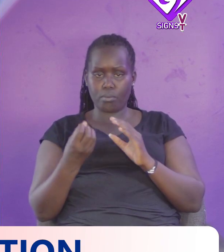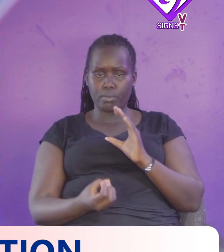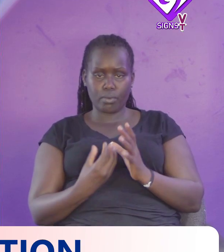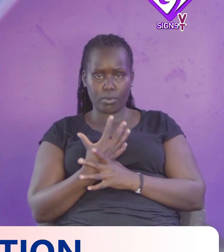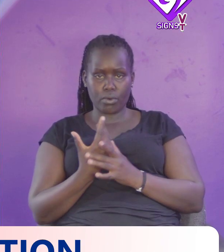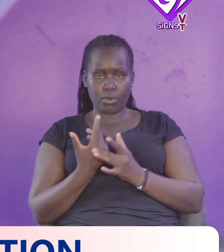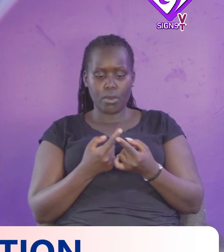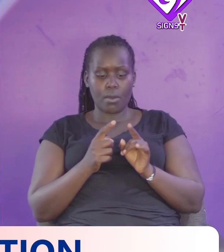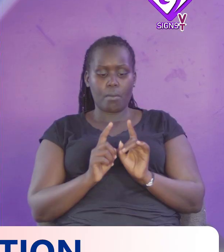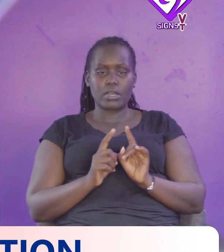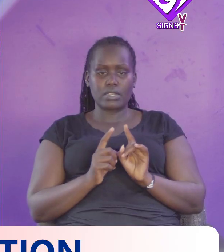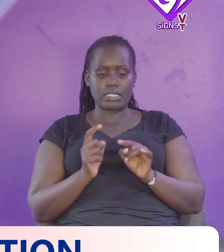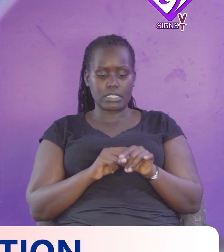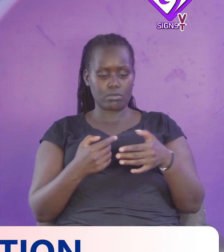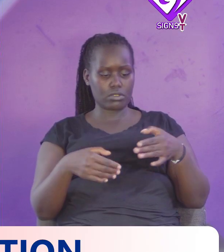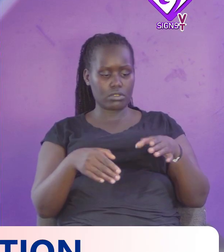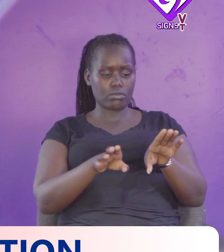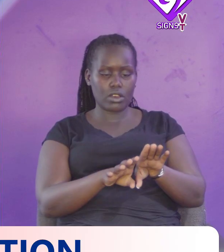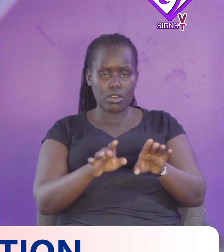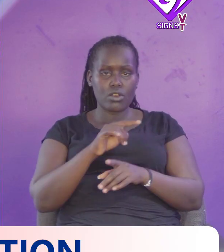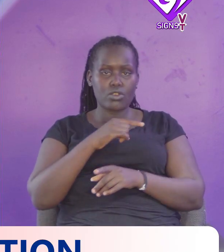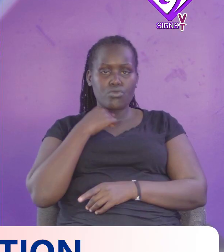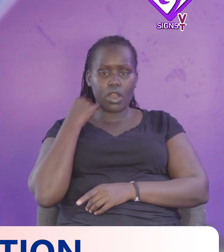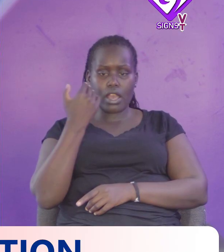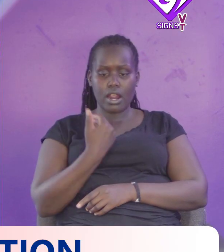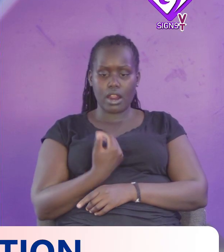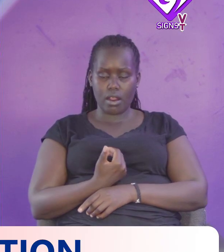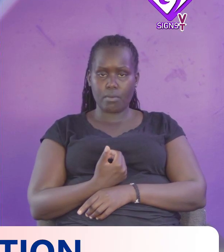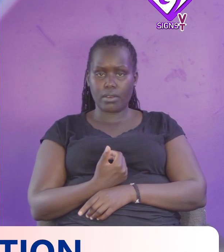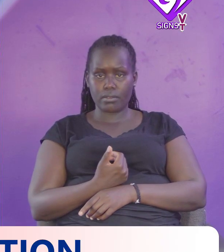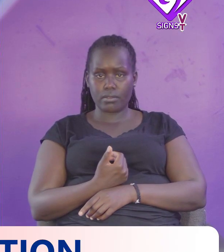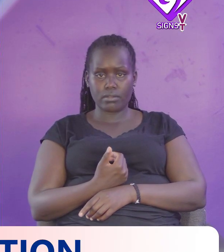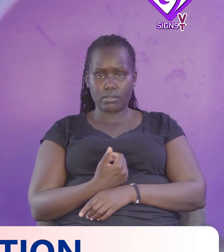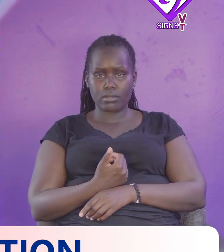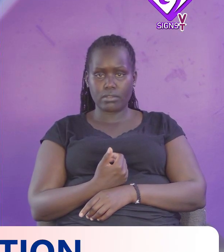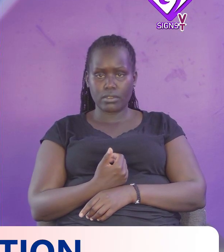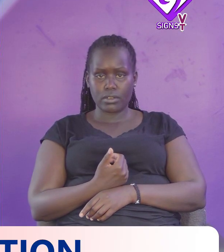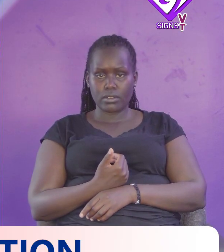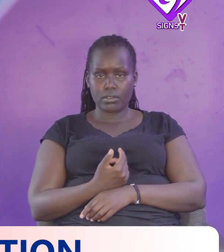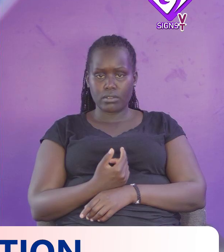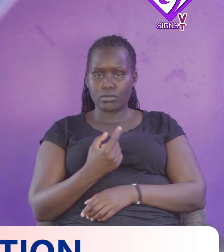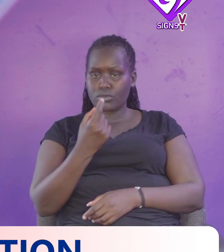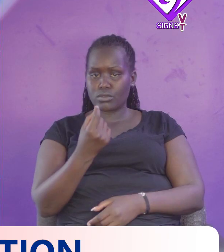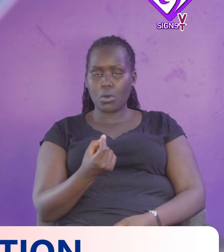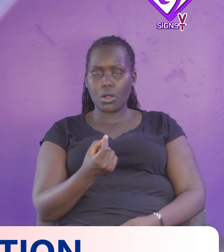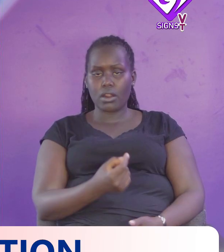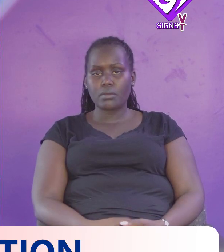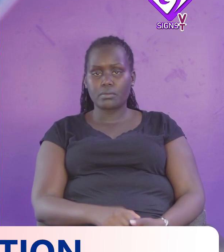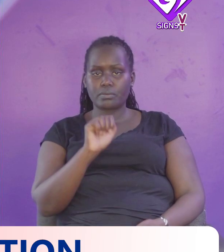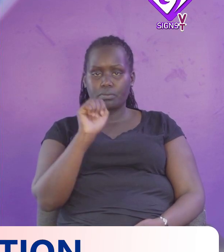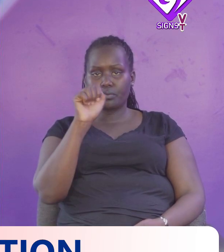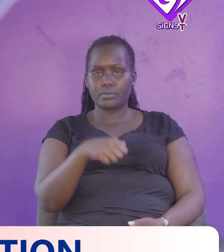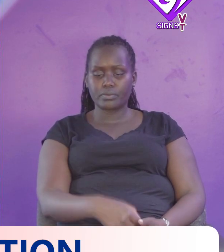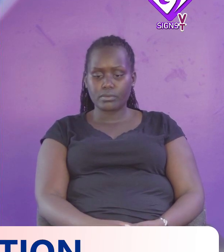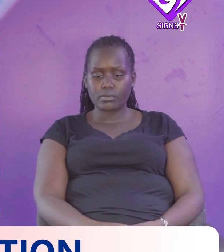you lock me up, when you take my life away, or kill someone, then you're so small. Yes. Did